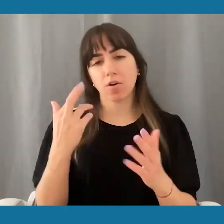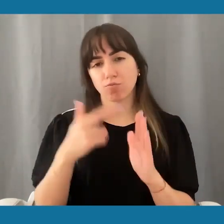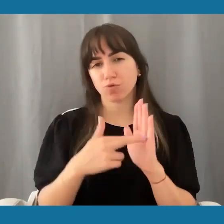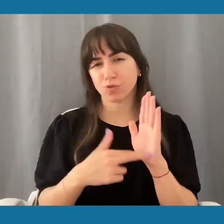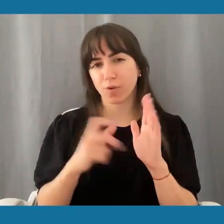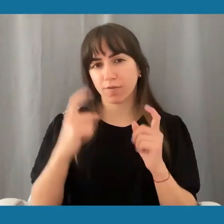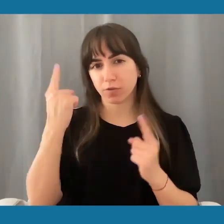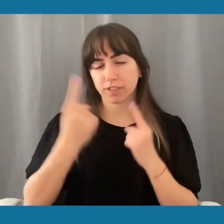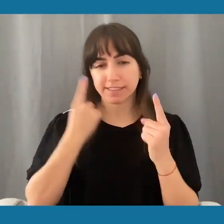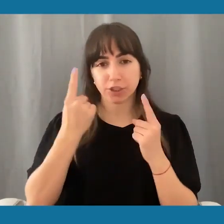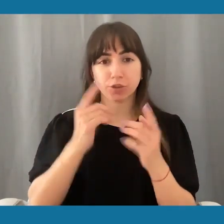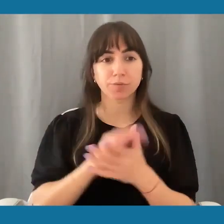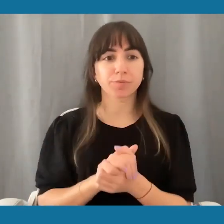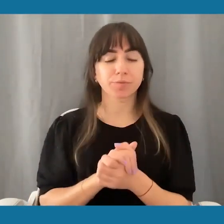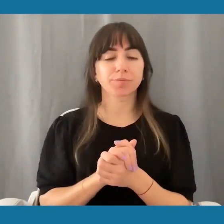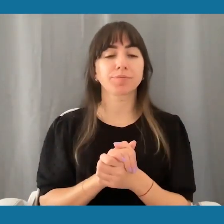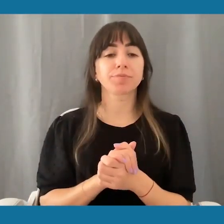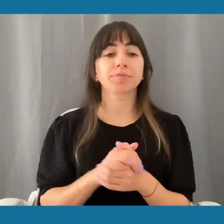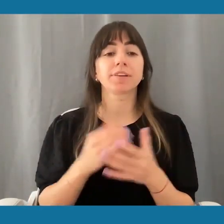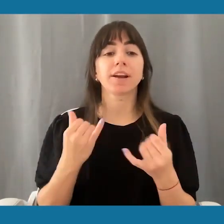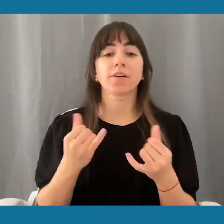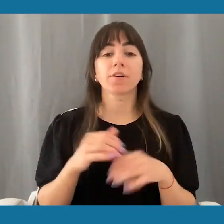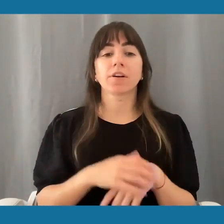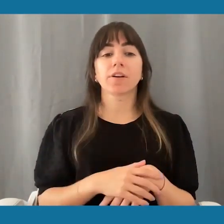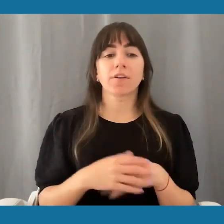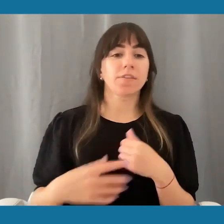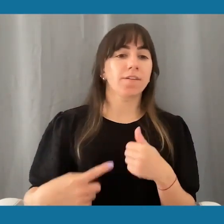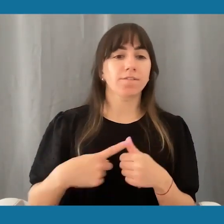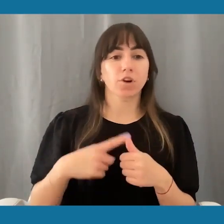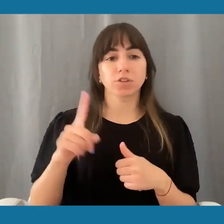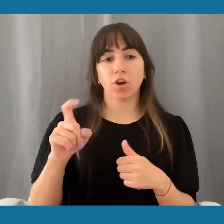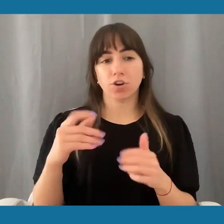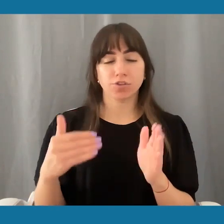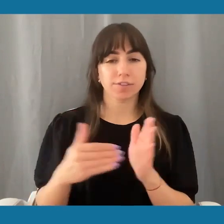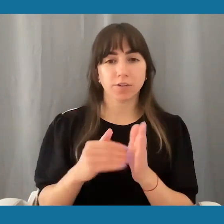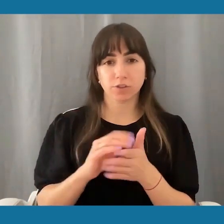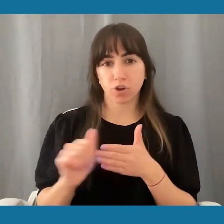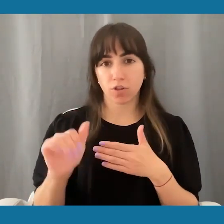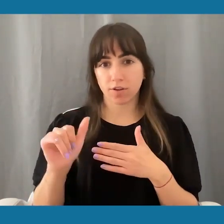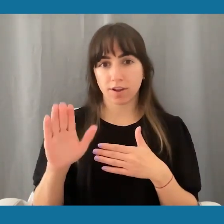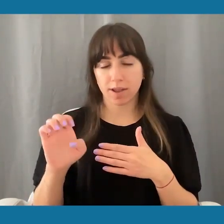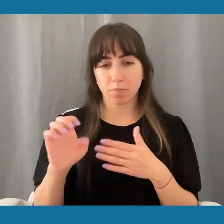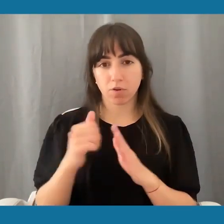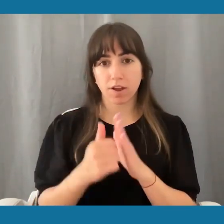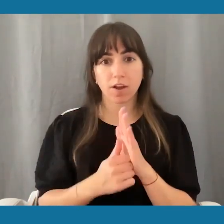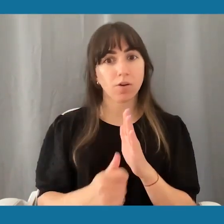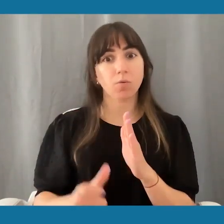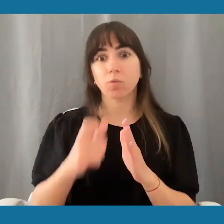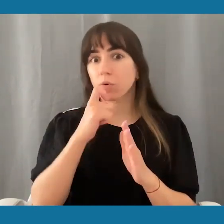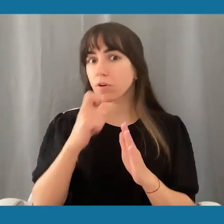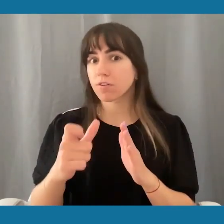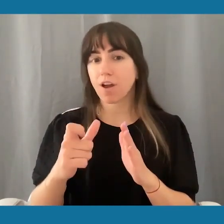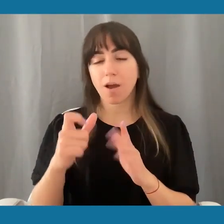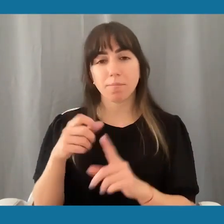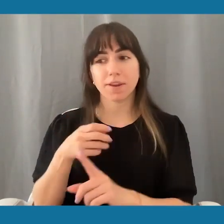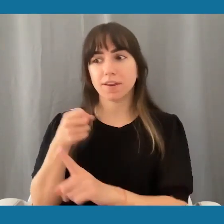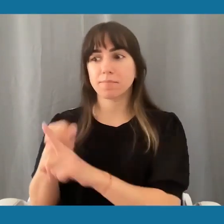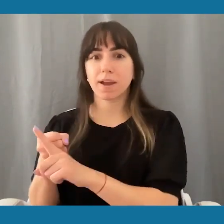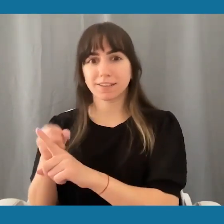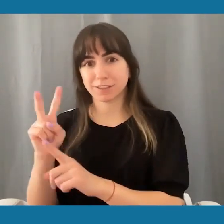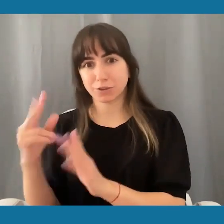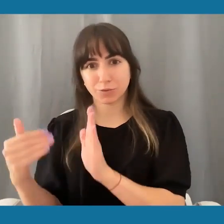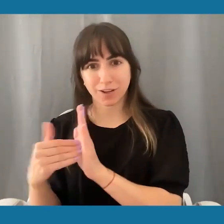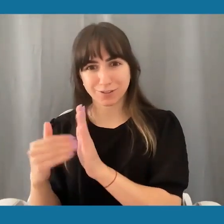towards that $2,000 resource limit. So it allows individuals to save up to $100,000 in their ABLE account. Now, if they're not worried